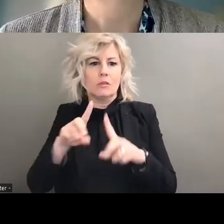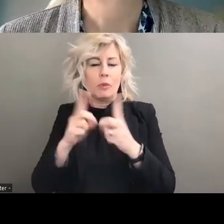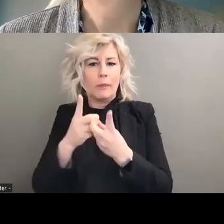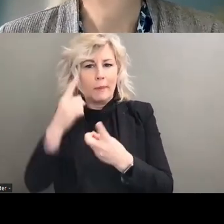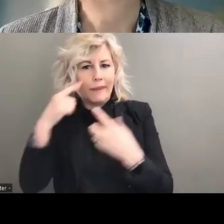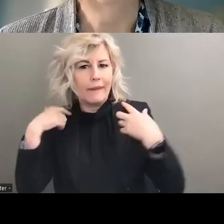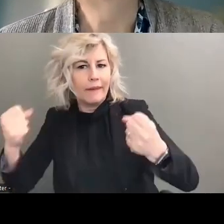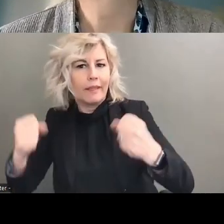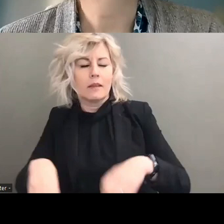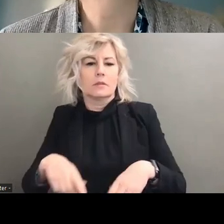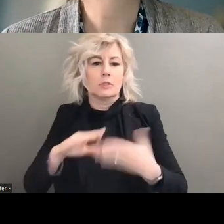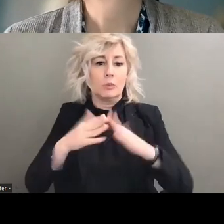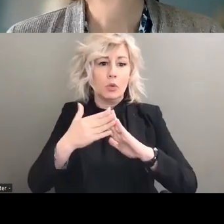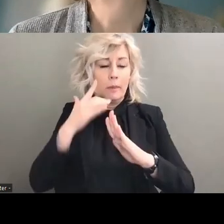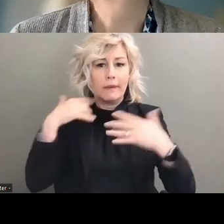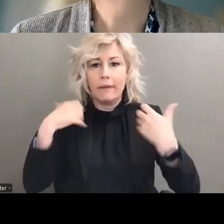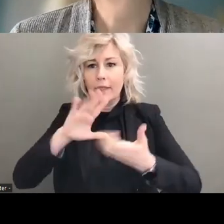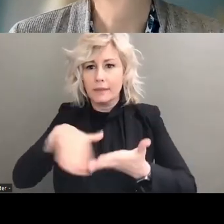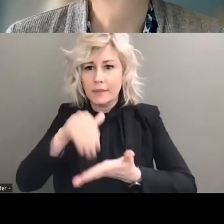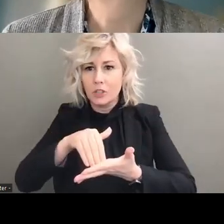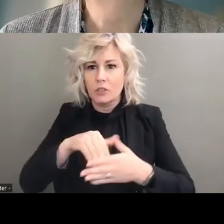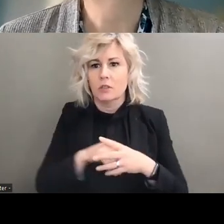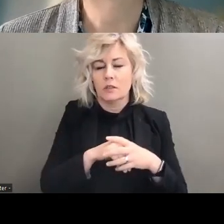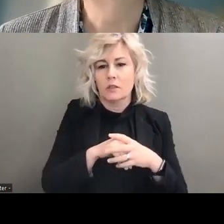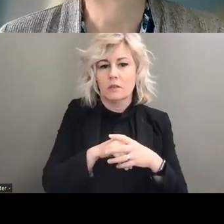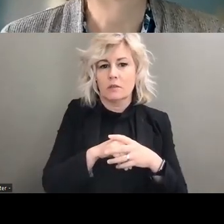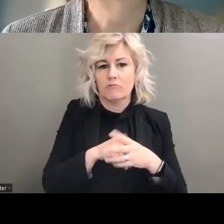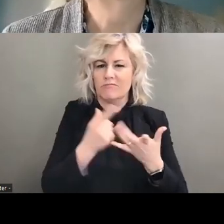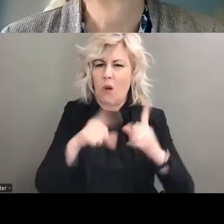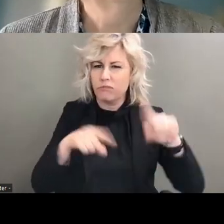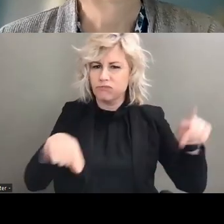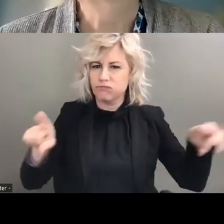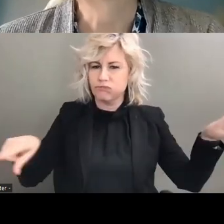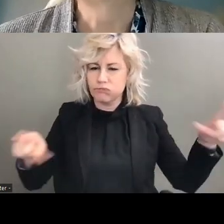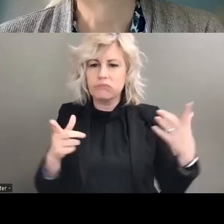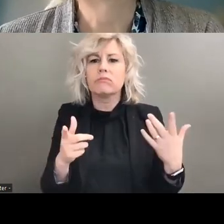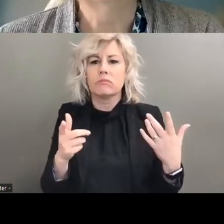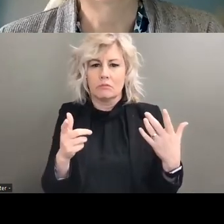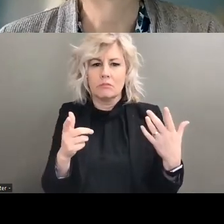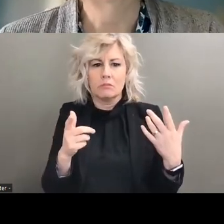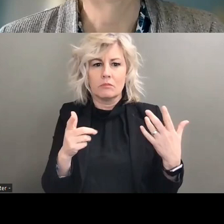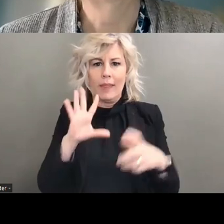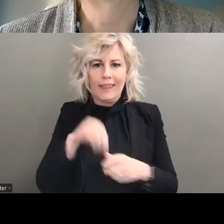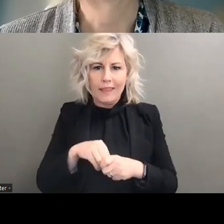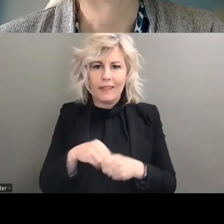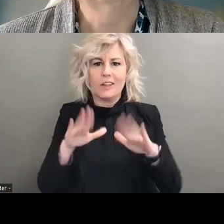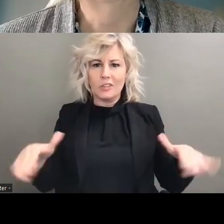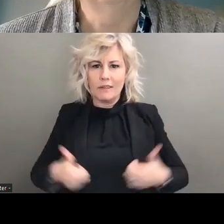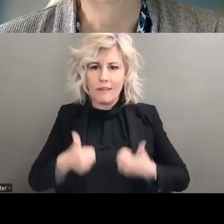community mental health centers, all of those various agencies in a child's life